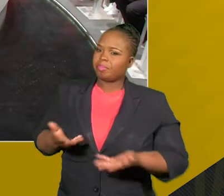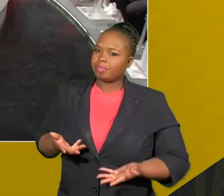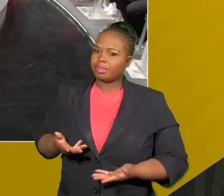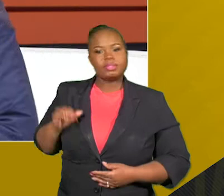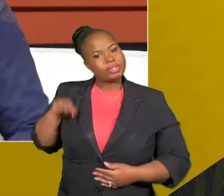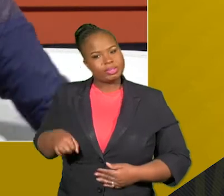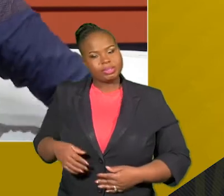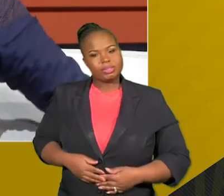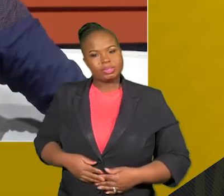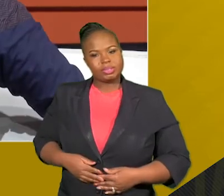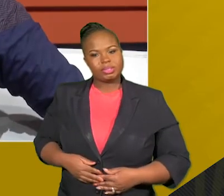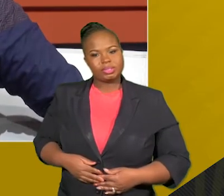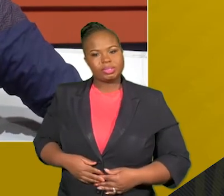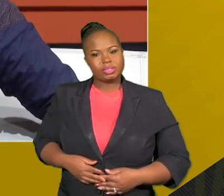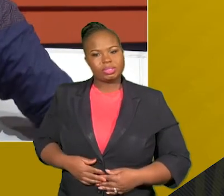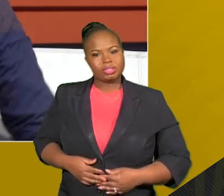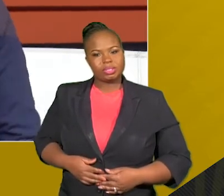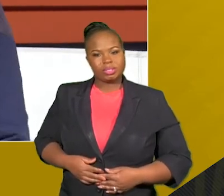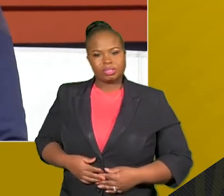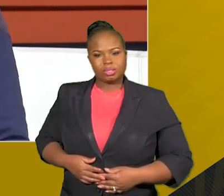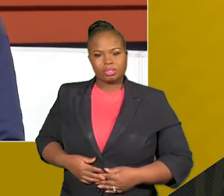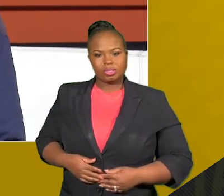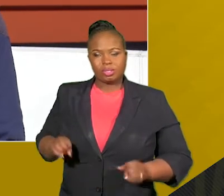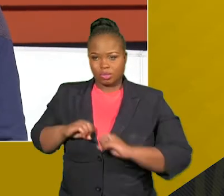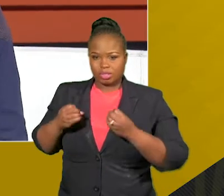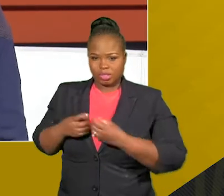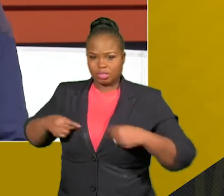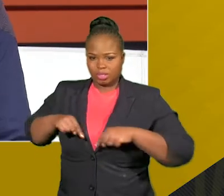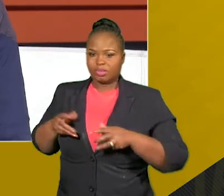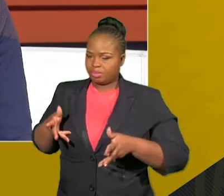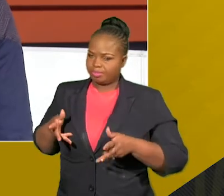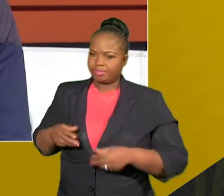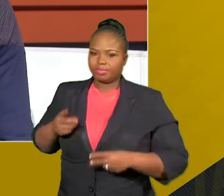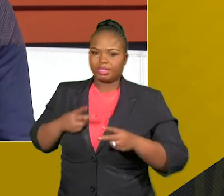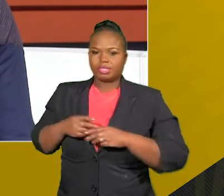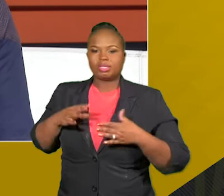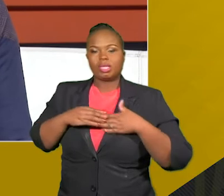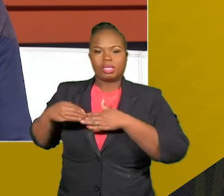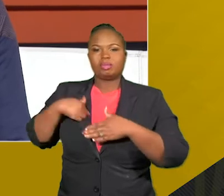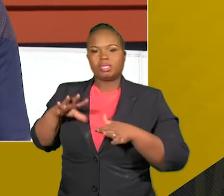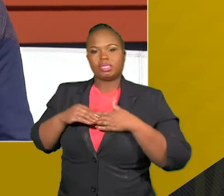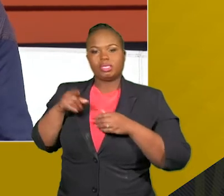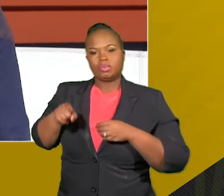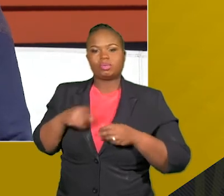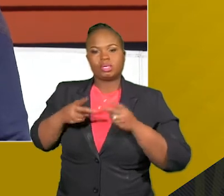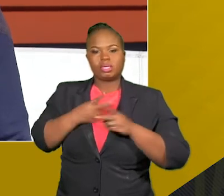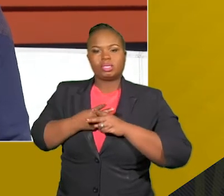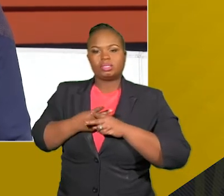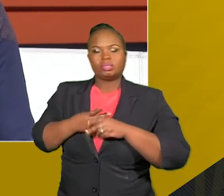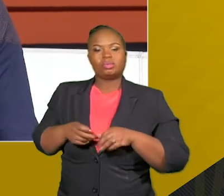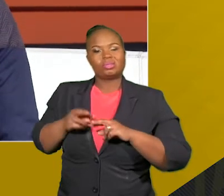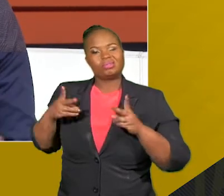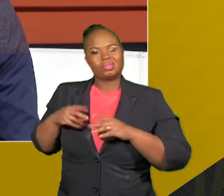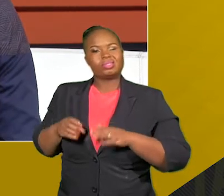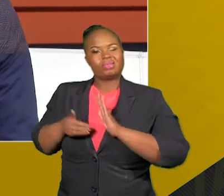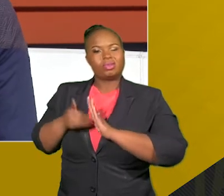Yeah, they do. Where do they look for help? And from our organizations, for instance, the Lead Mesa Lead You Movement have Moving Ahead Development